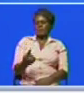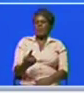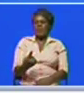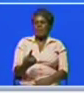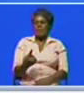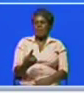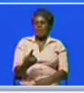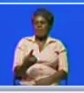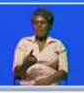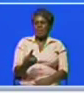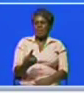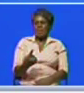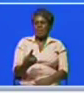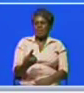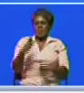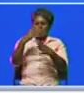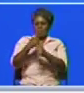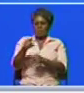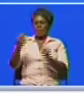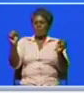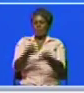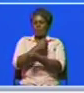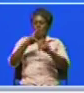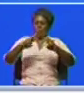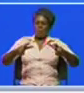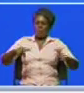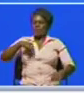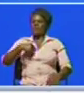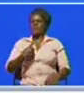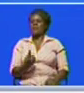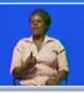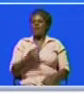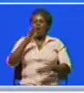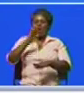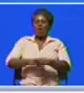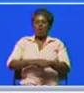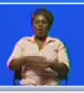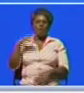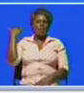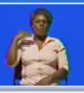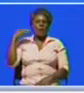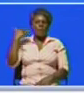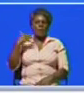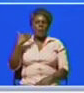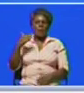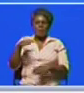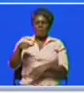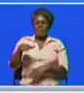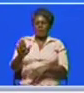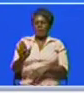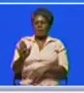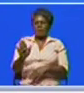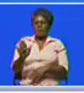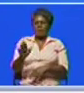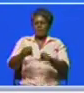Automorpho, that company, cannot investigate itself over the election malpractices after it defied